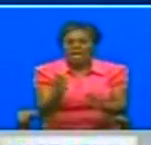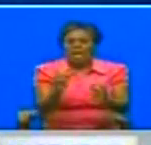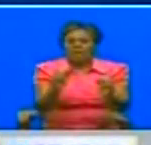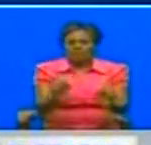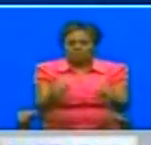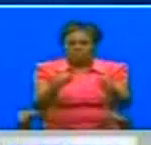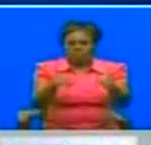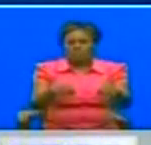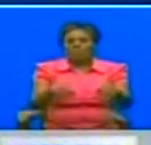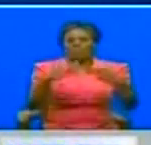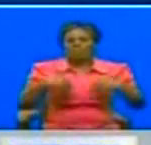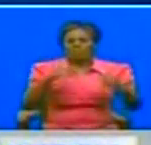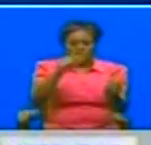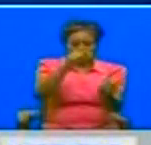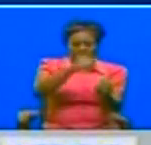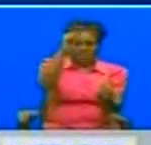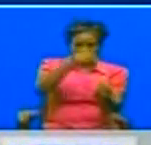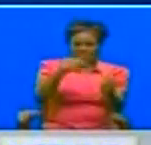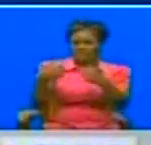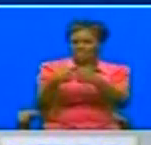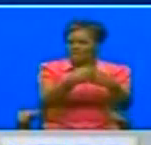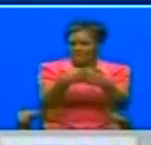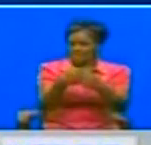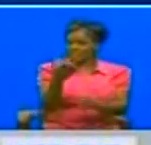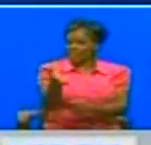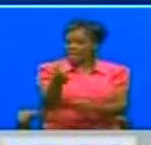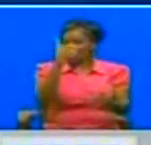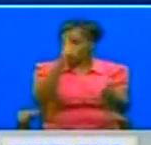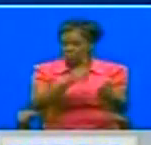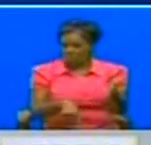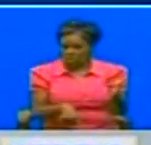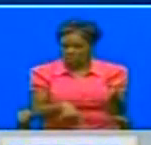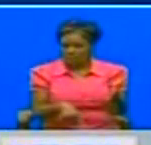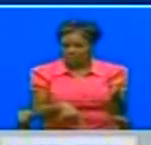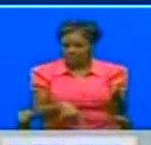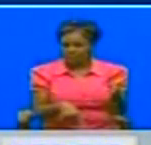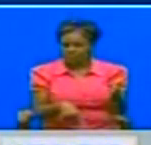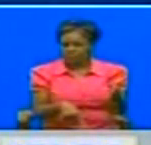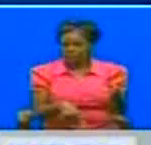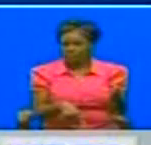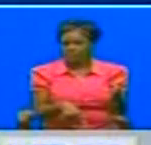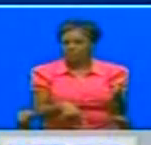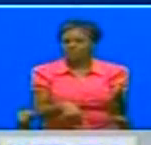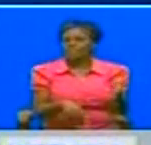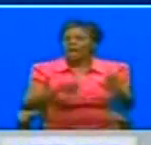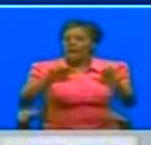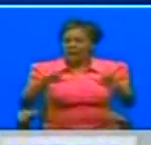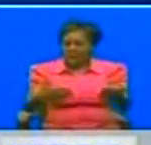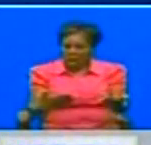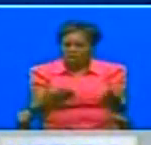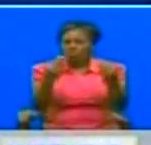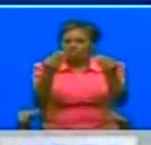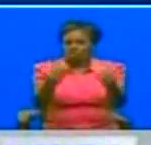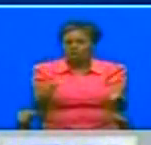to ensure that people are able to test. The challenge which is in place and which this directive poses is that how are we